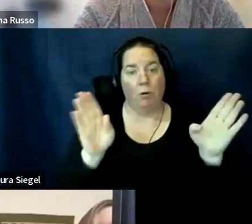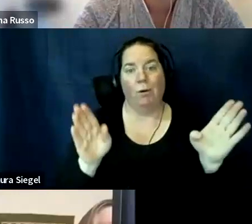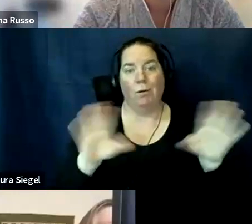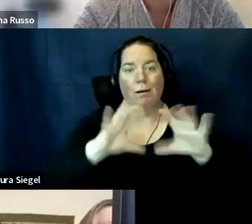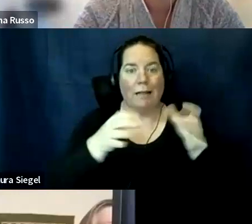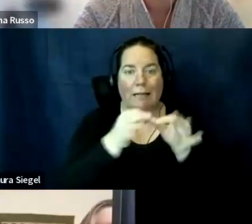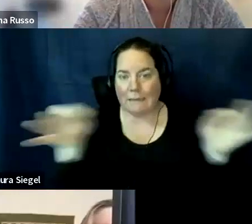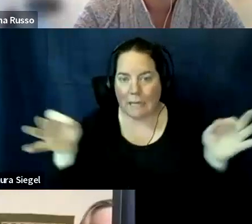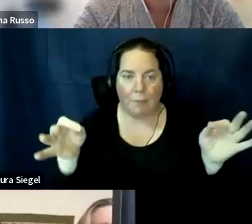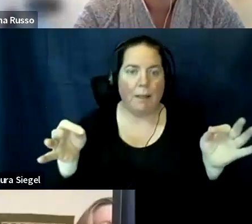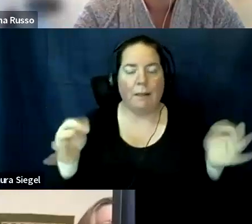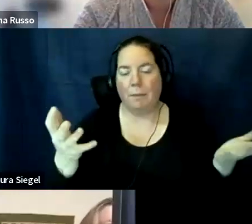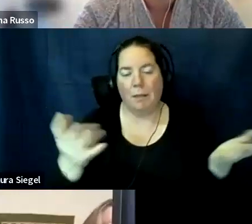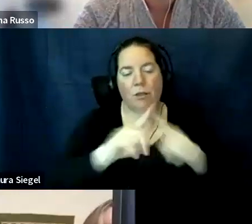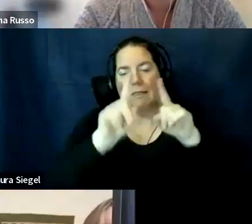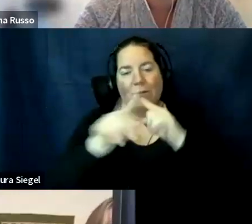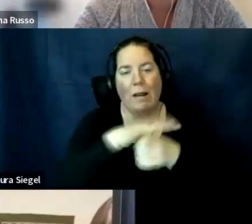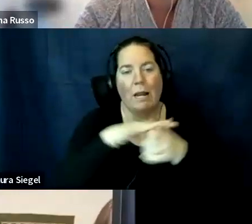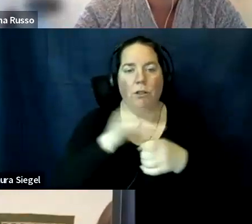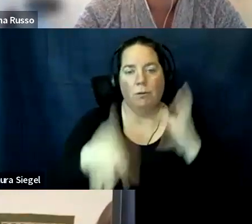or in other areas of the IEP.